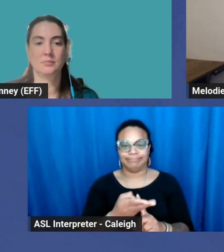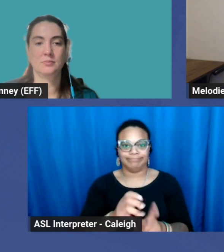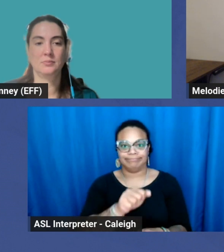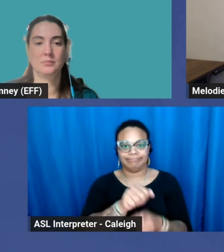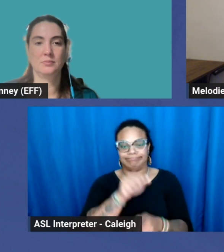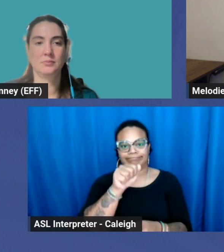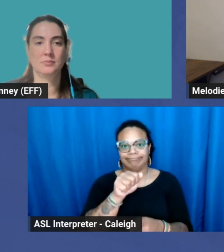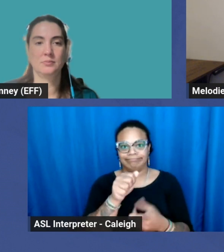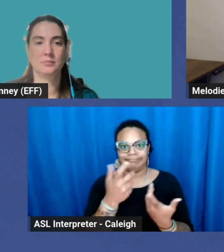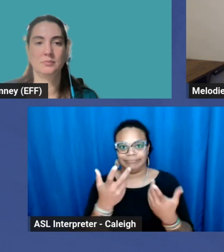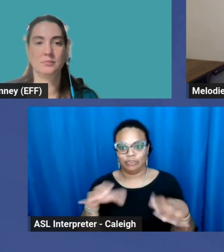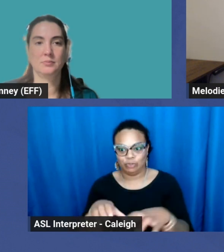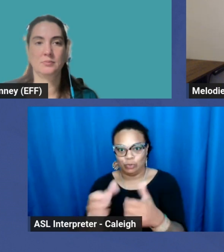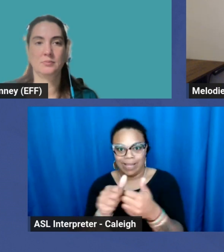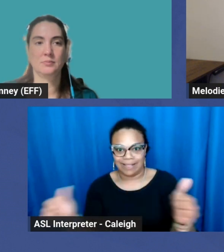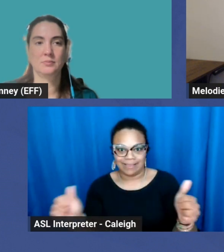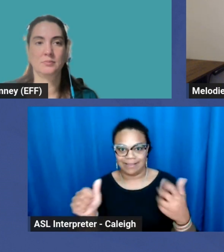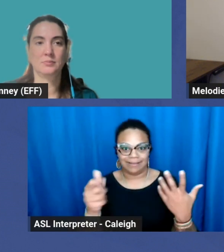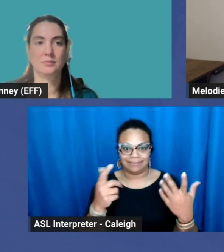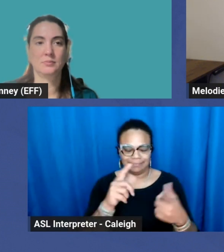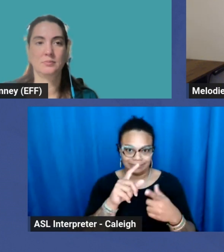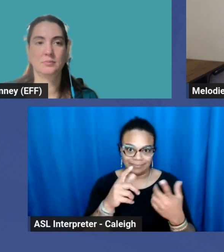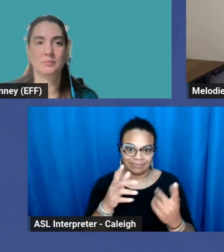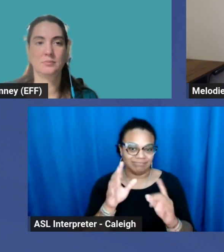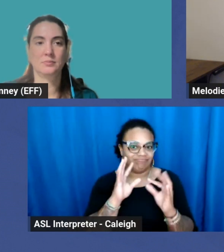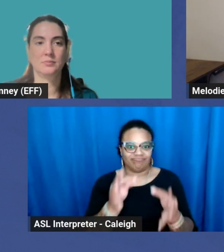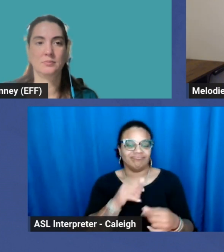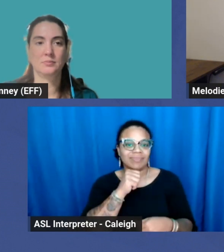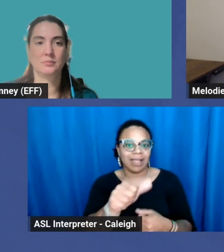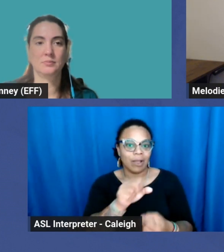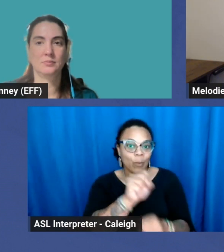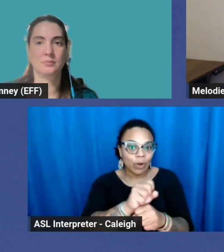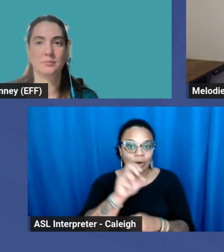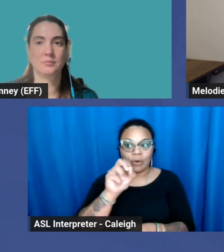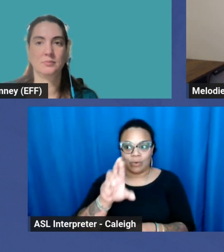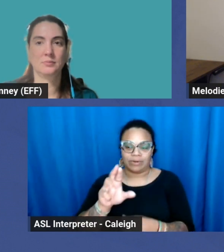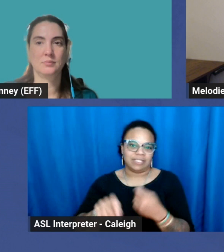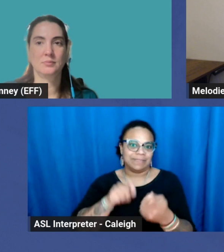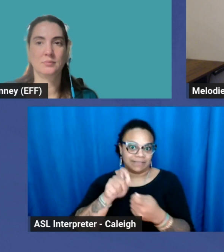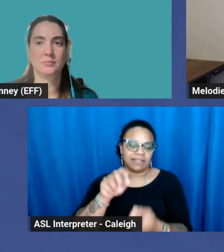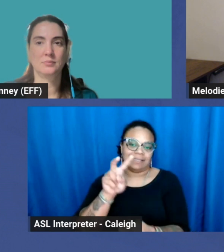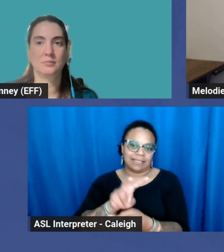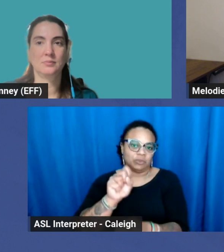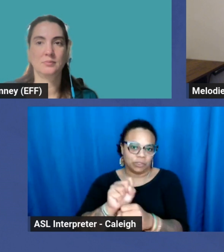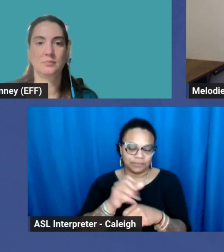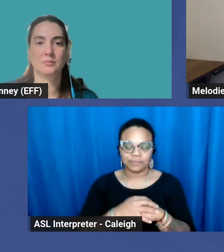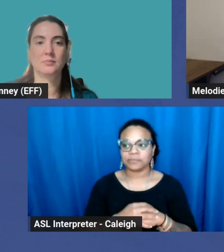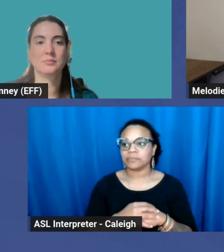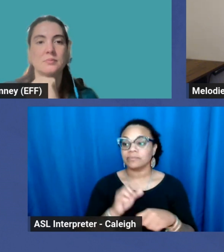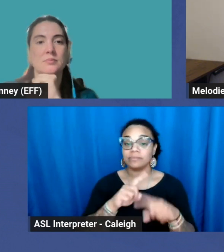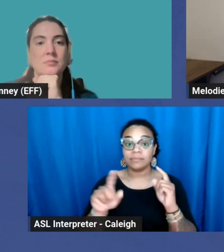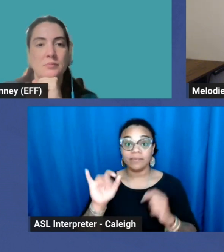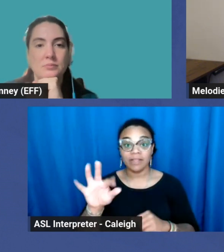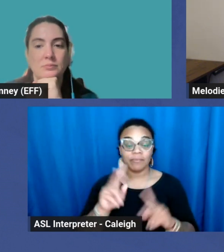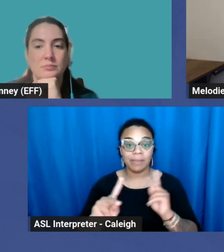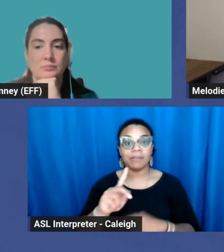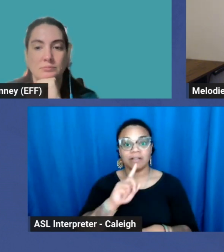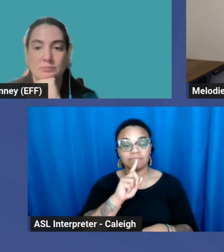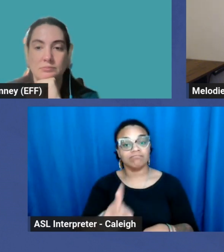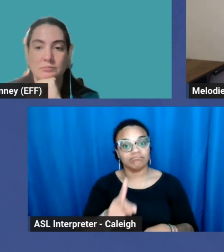anything, let alone work, let alone sex work. But if people are actually concerned about